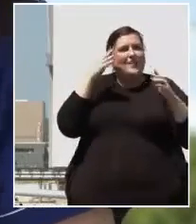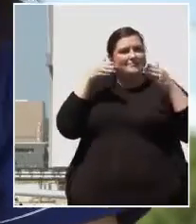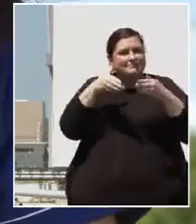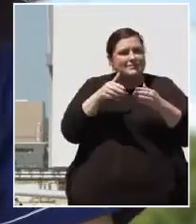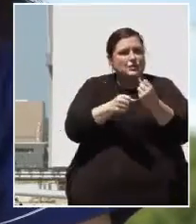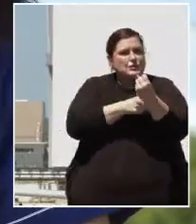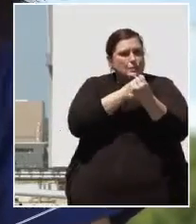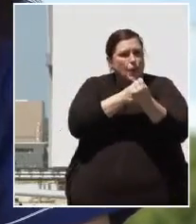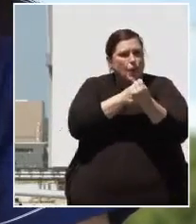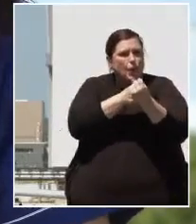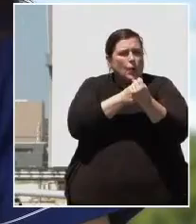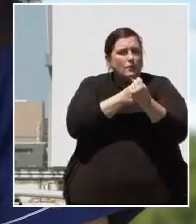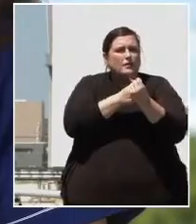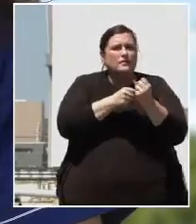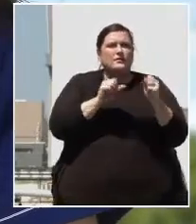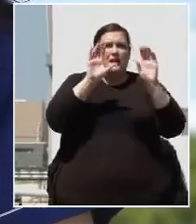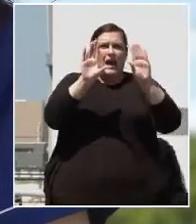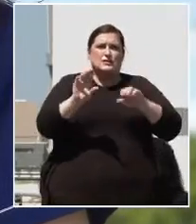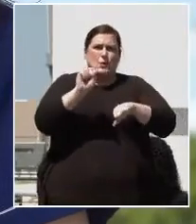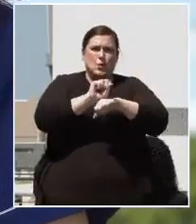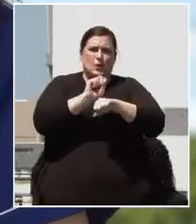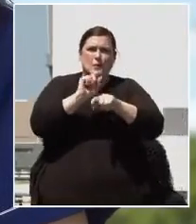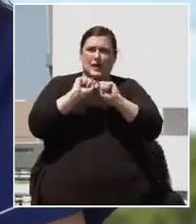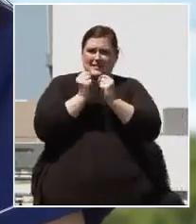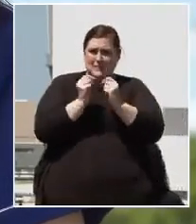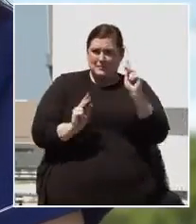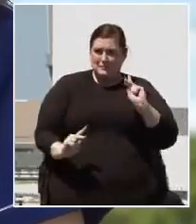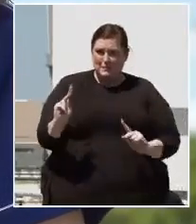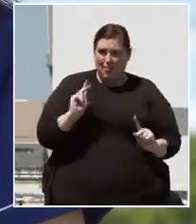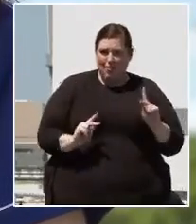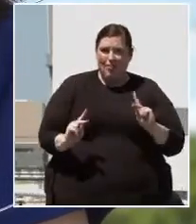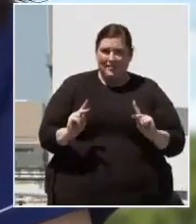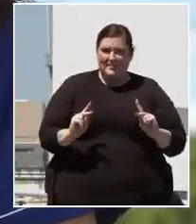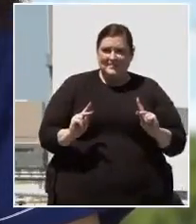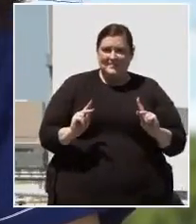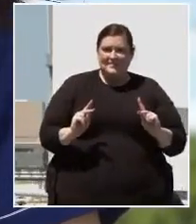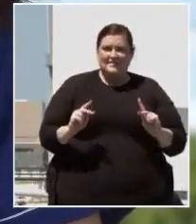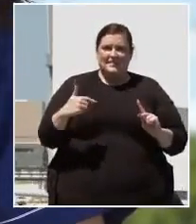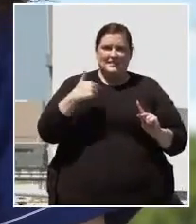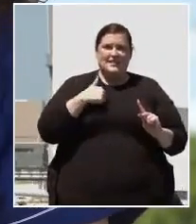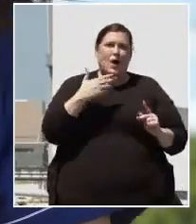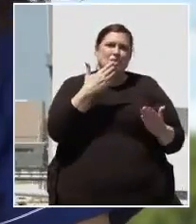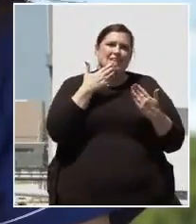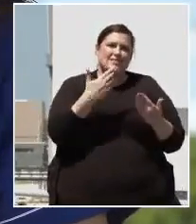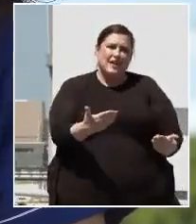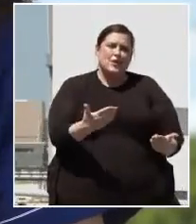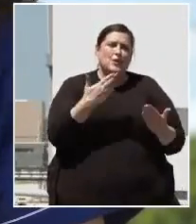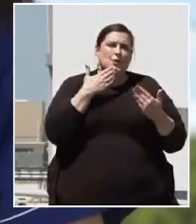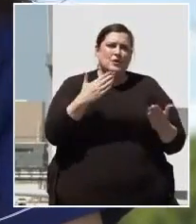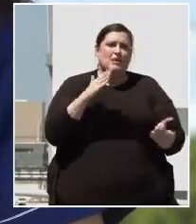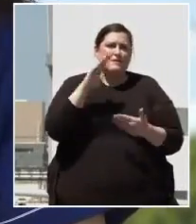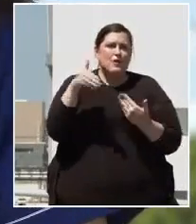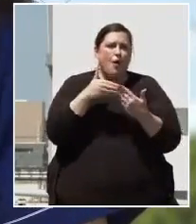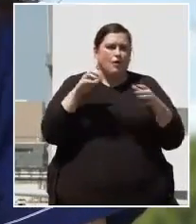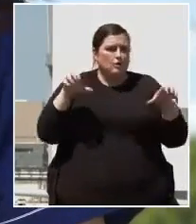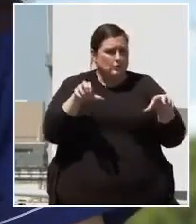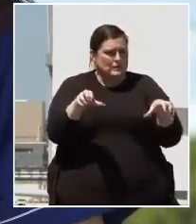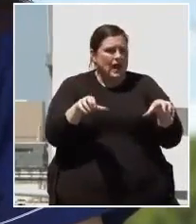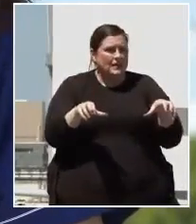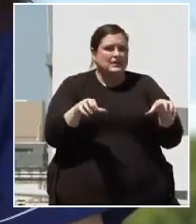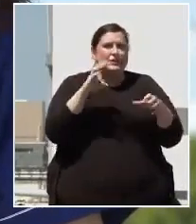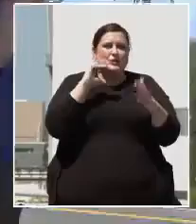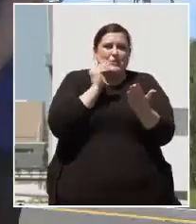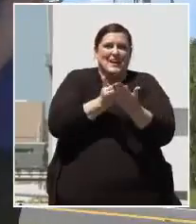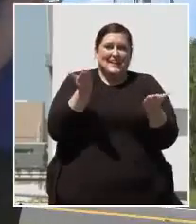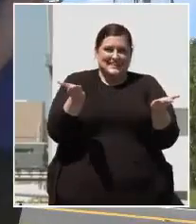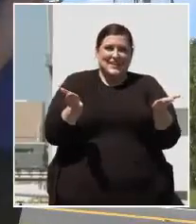support the excellent work by a team of people I would say thank you thank you for all that you have done to